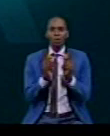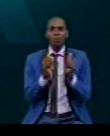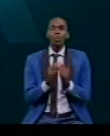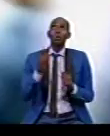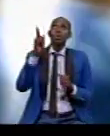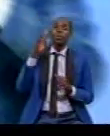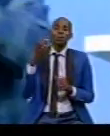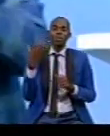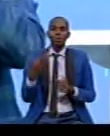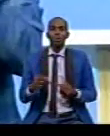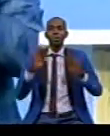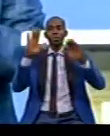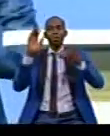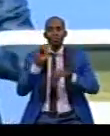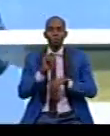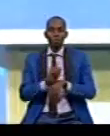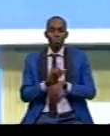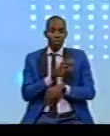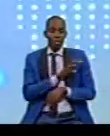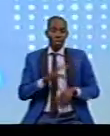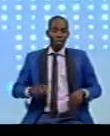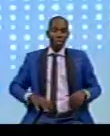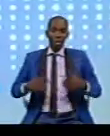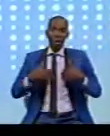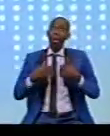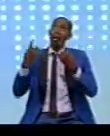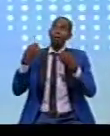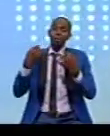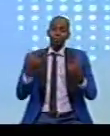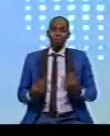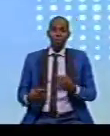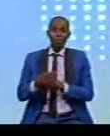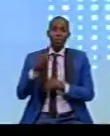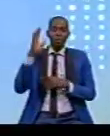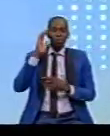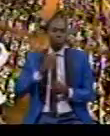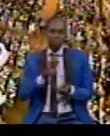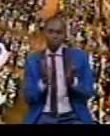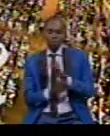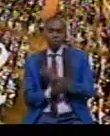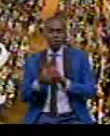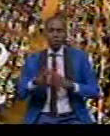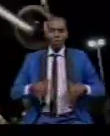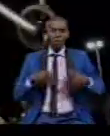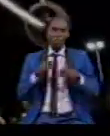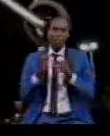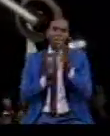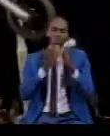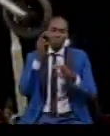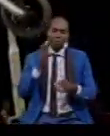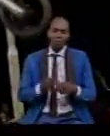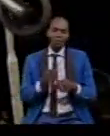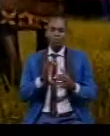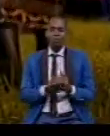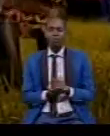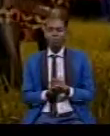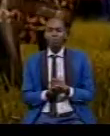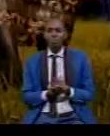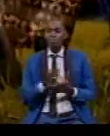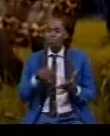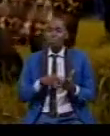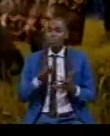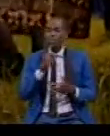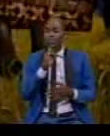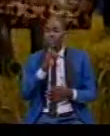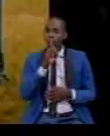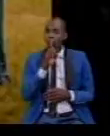Self-management. When it comes to you, when he touches your heart, when he turns your life